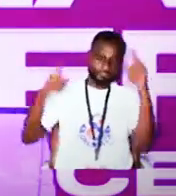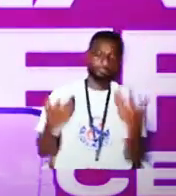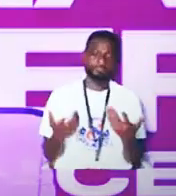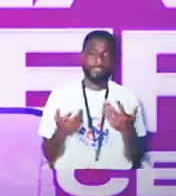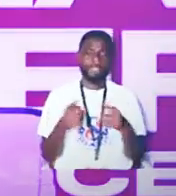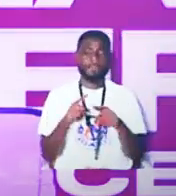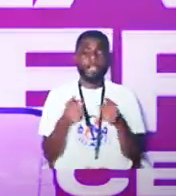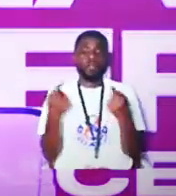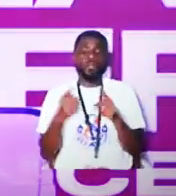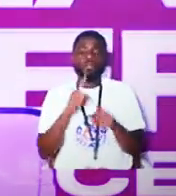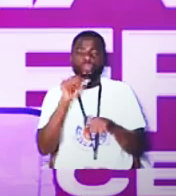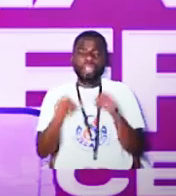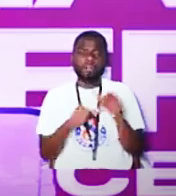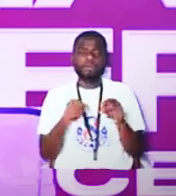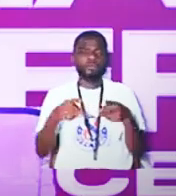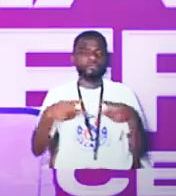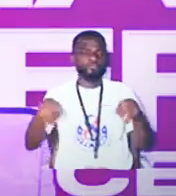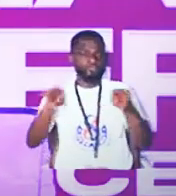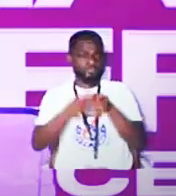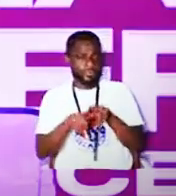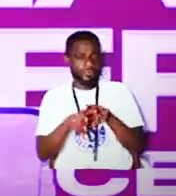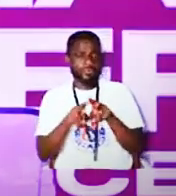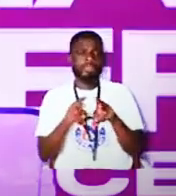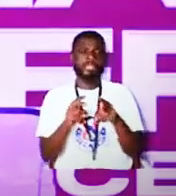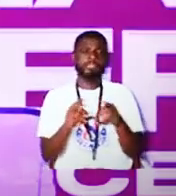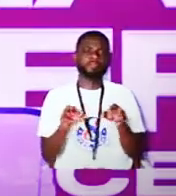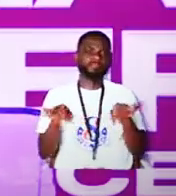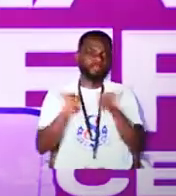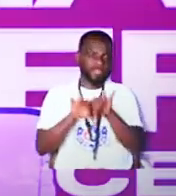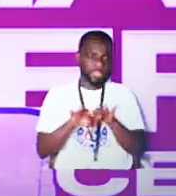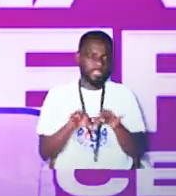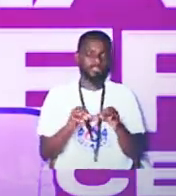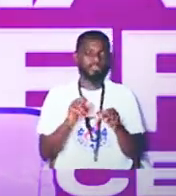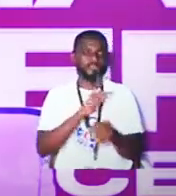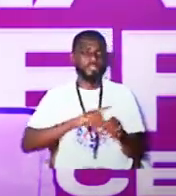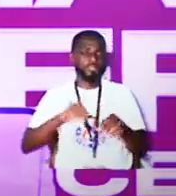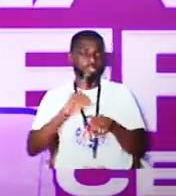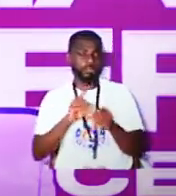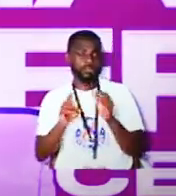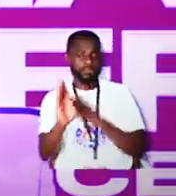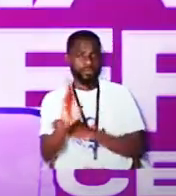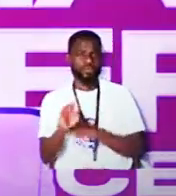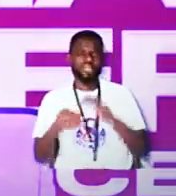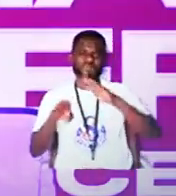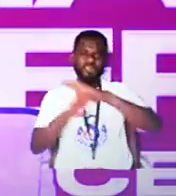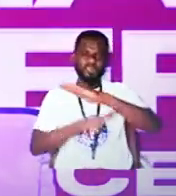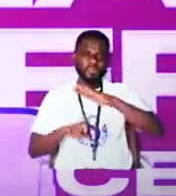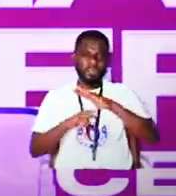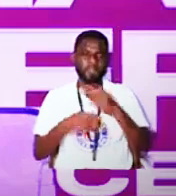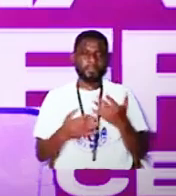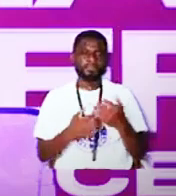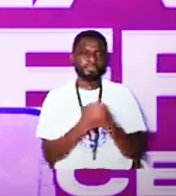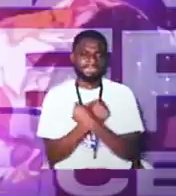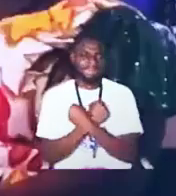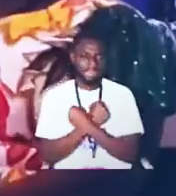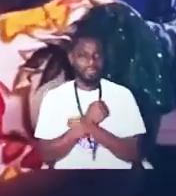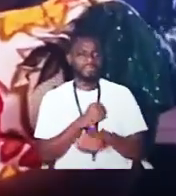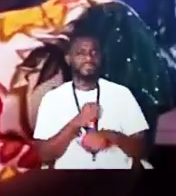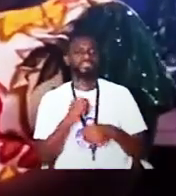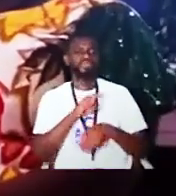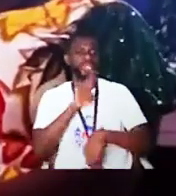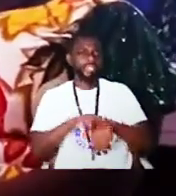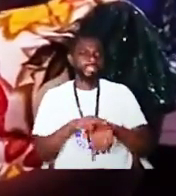about the principles and the values of the kingdom of God, they are bases like patriotism,